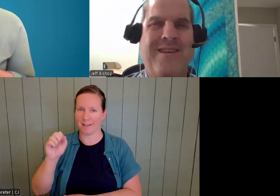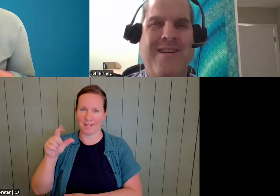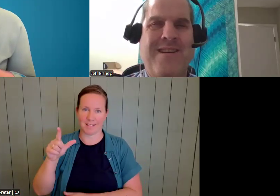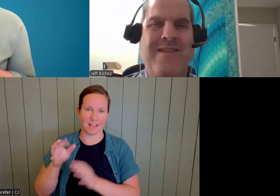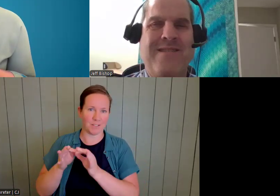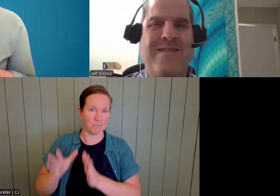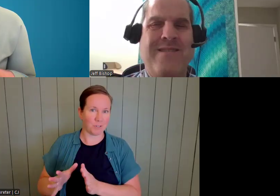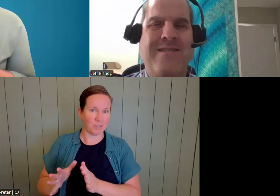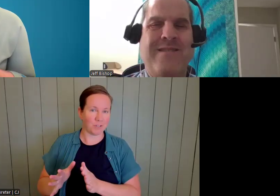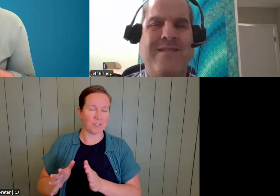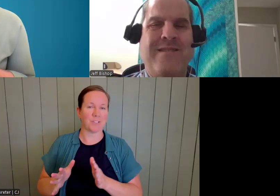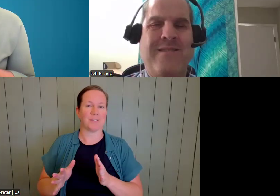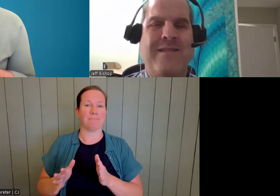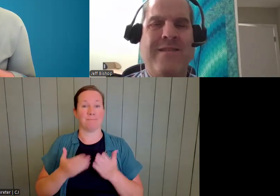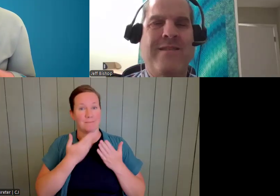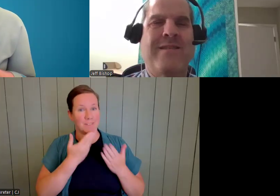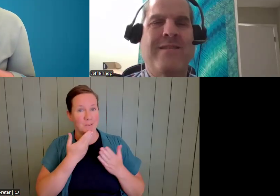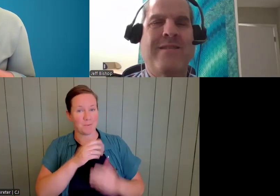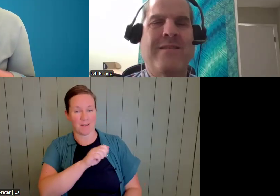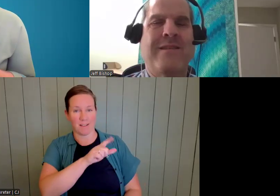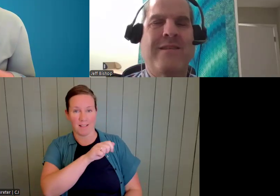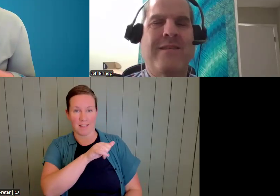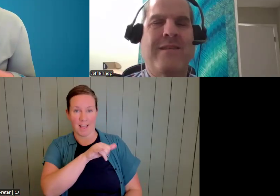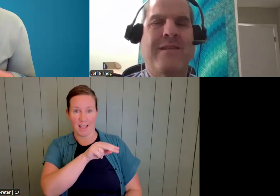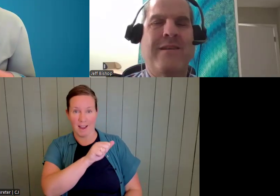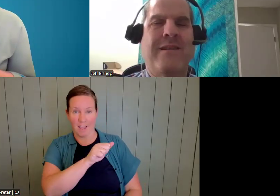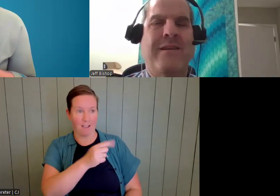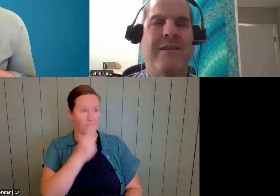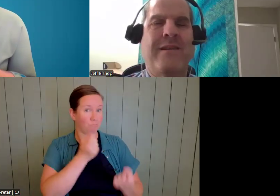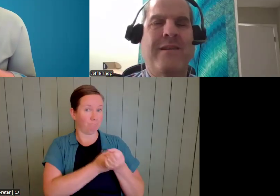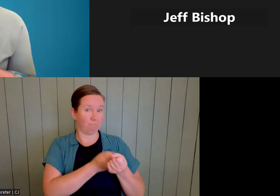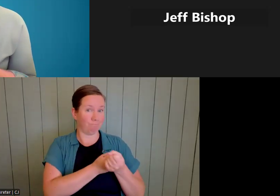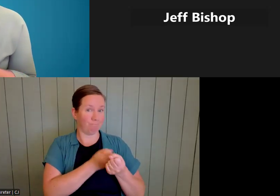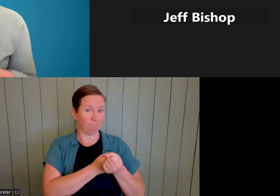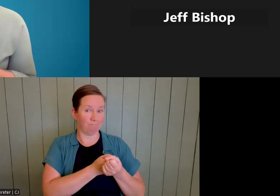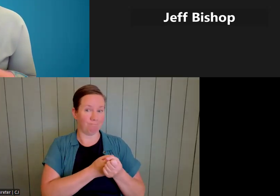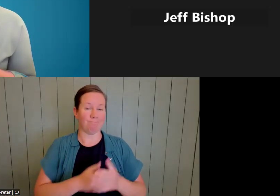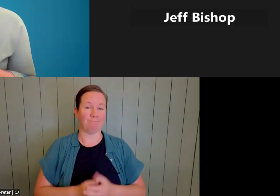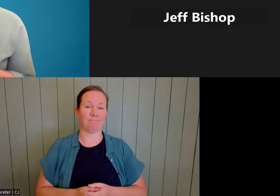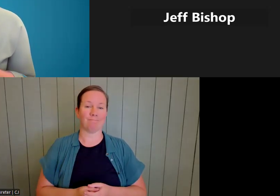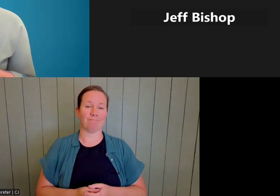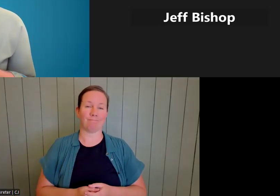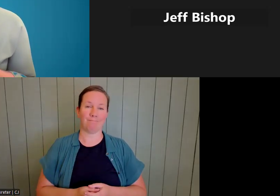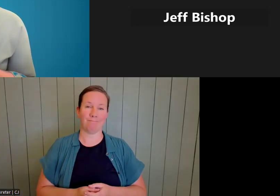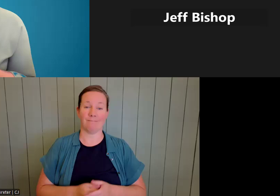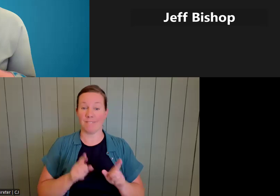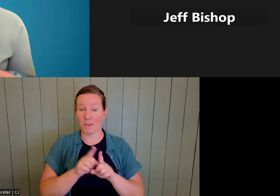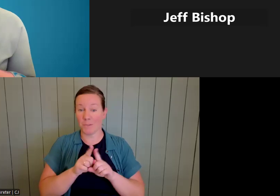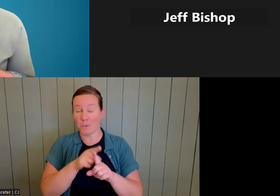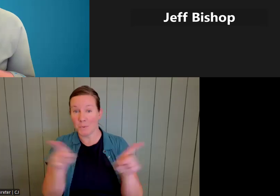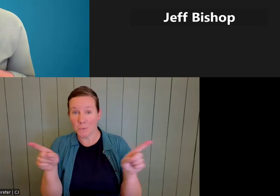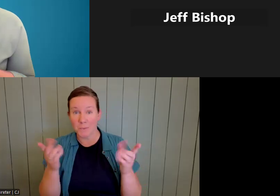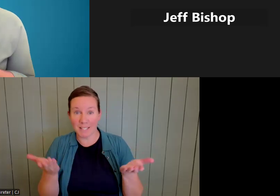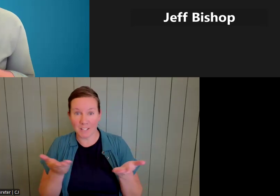interpreters, and I want to thank Elena for her assistance in being here. I want to thank you too for choosing to be